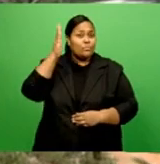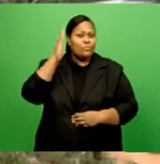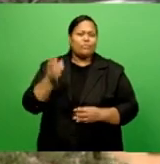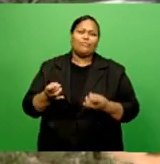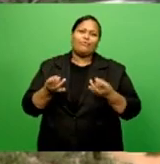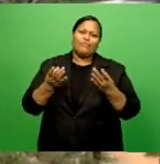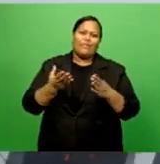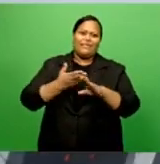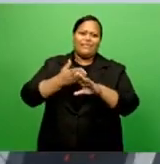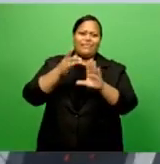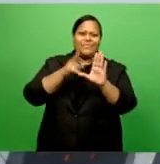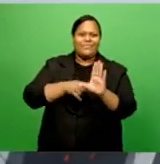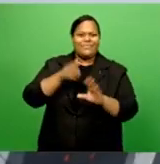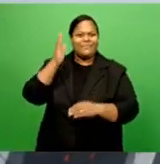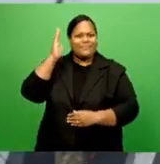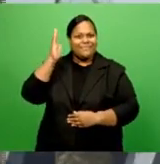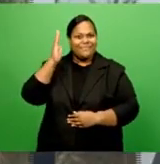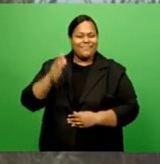new school year.